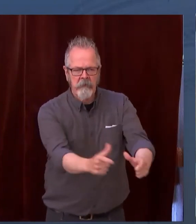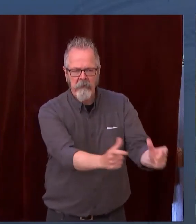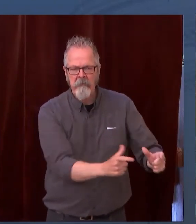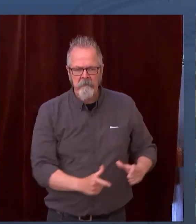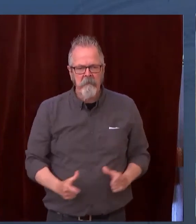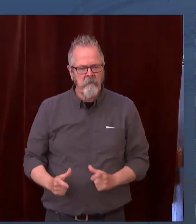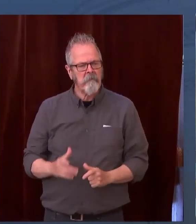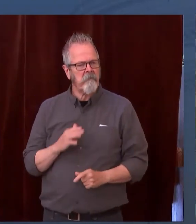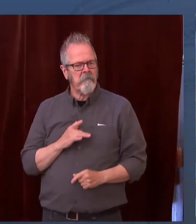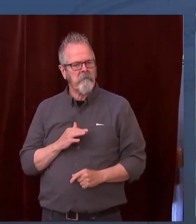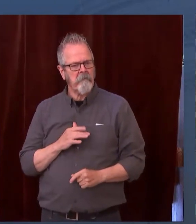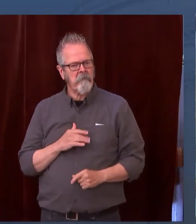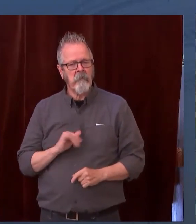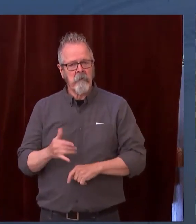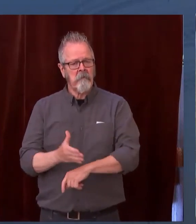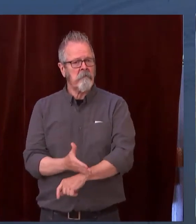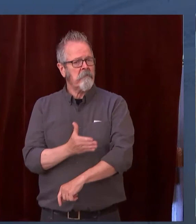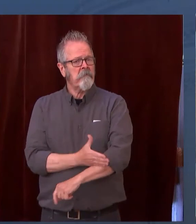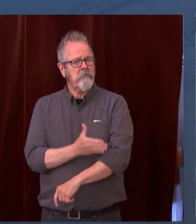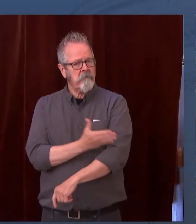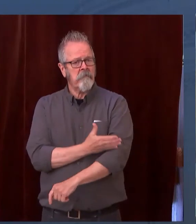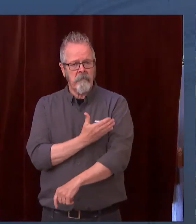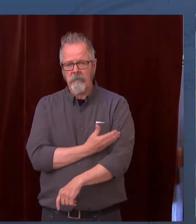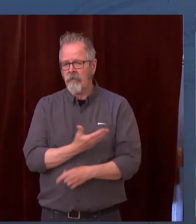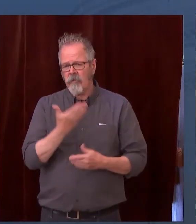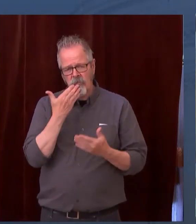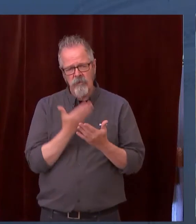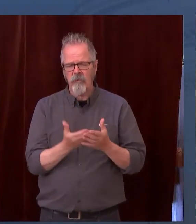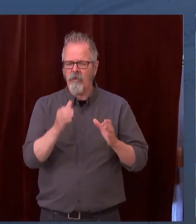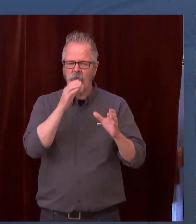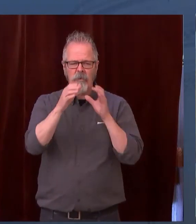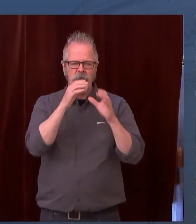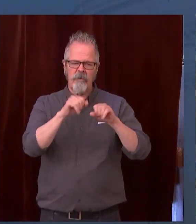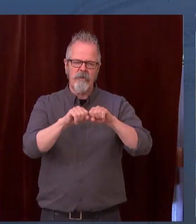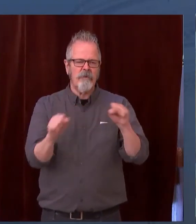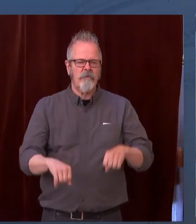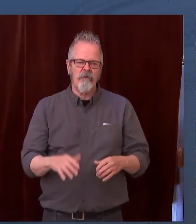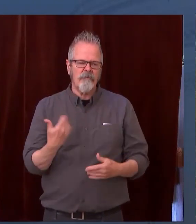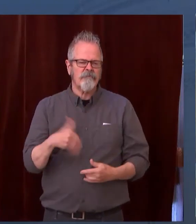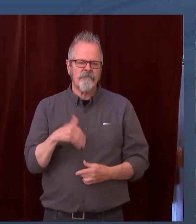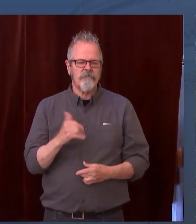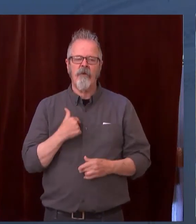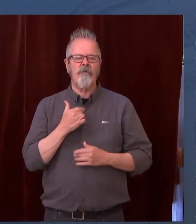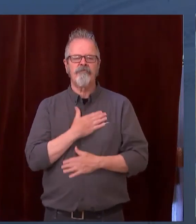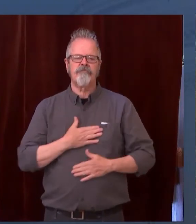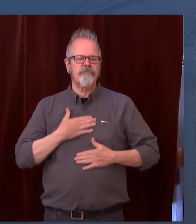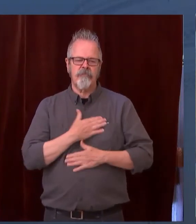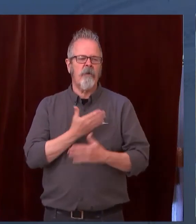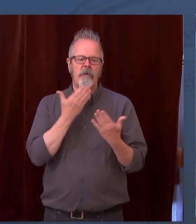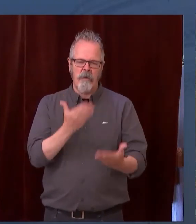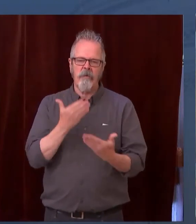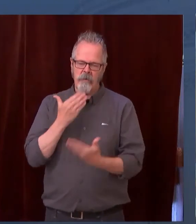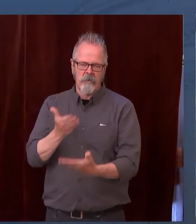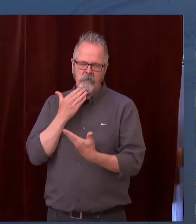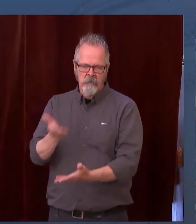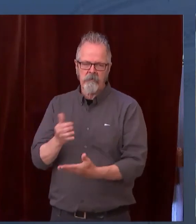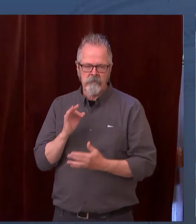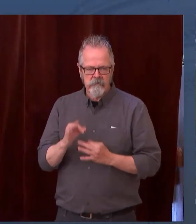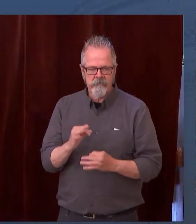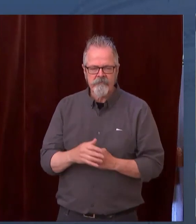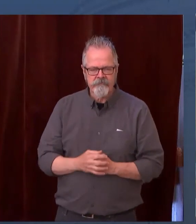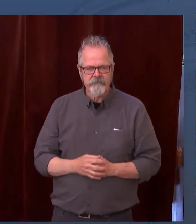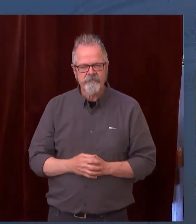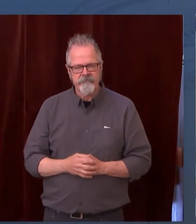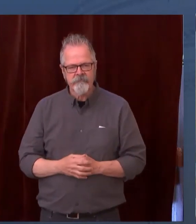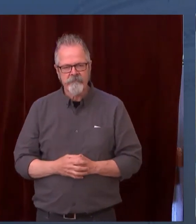state. Again, most are doing so, and we're appreciative of that. This just gives it the clarity about needing